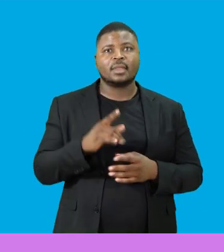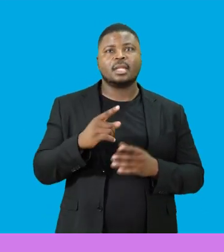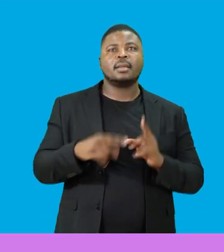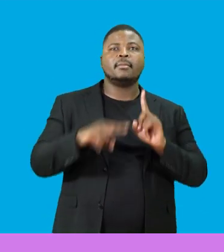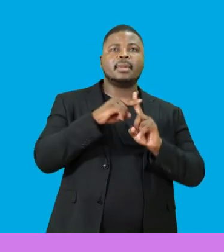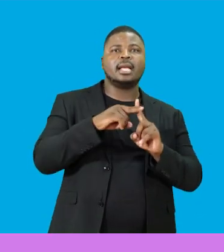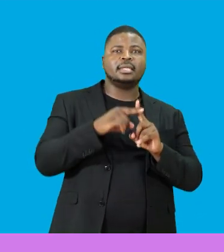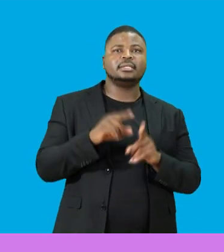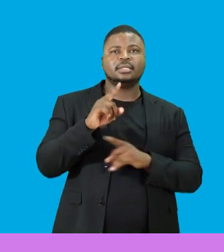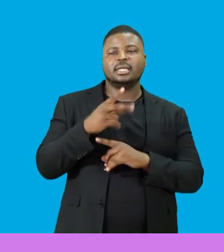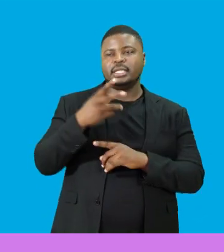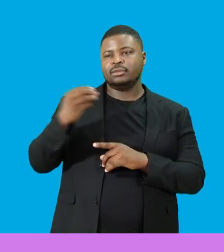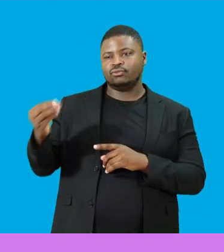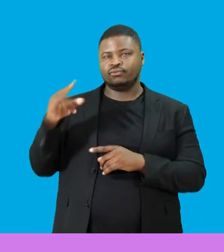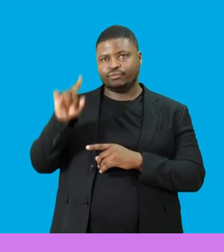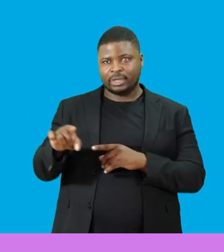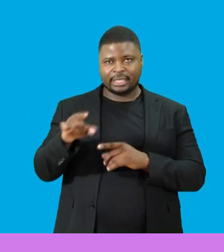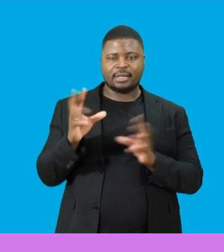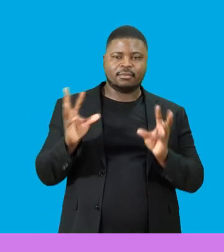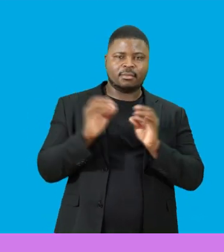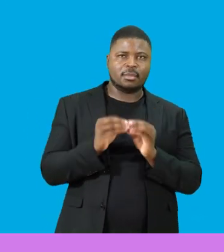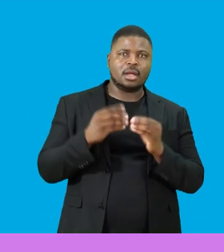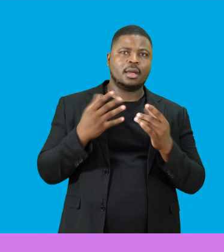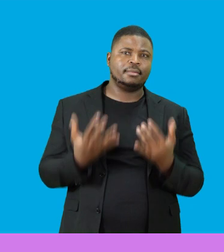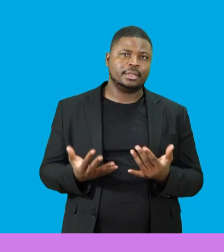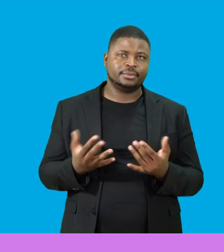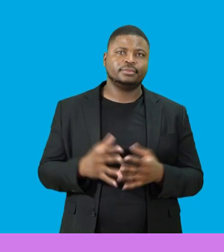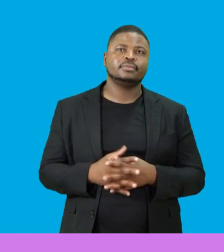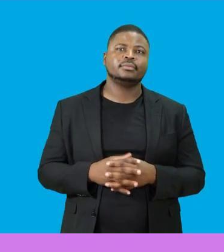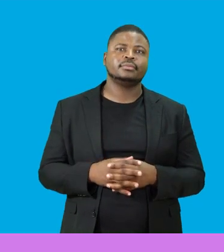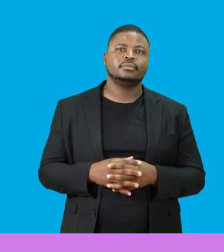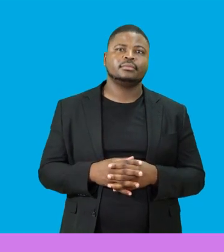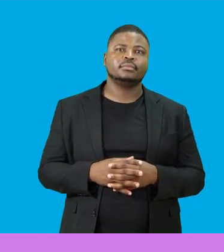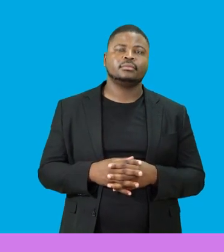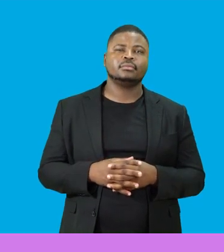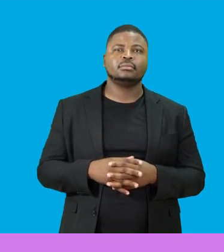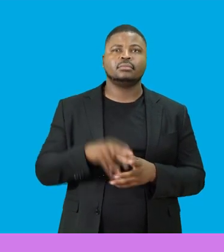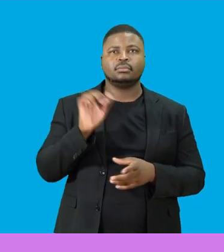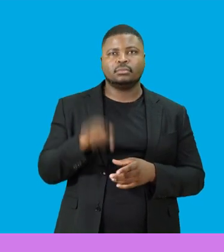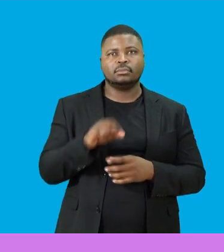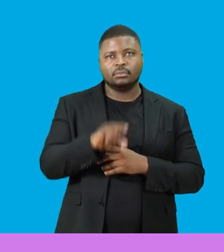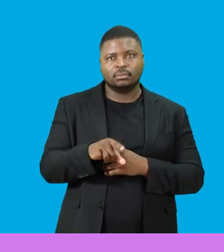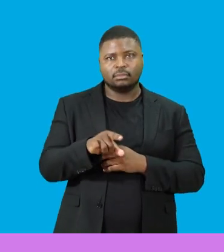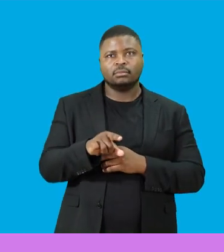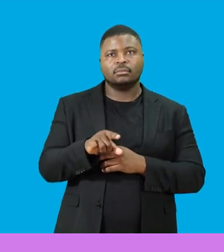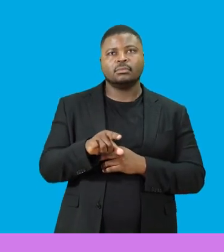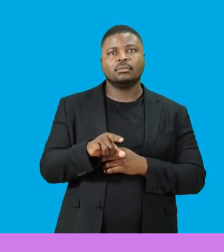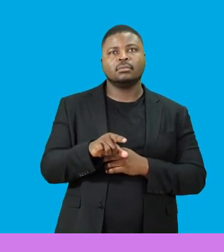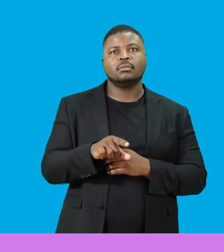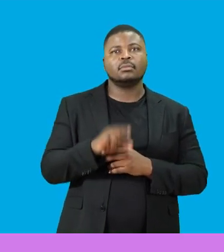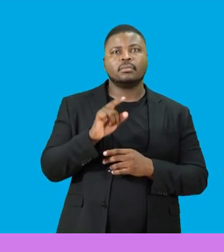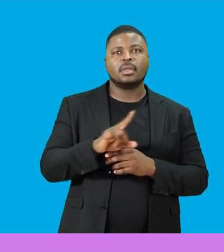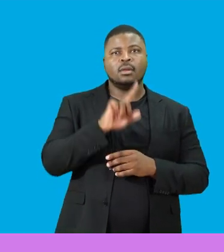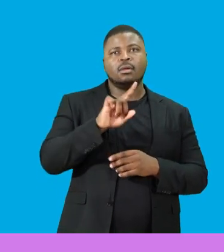this side plus the 800 that is untouched. Then we add the 2. What is 1,800 plus,